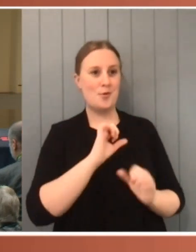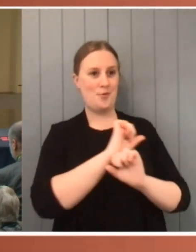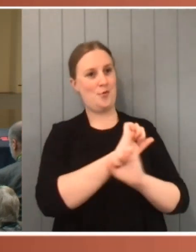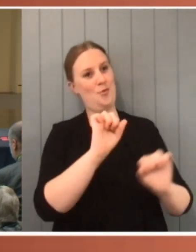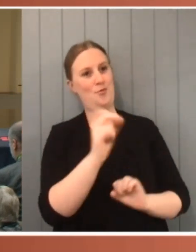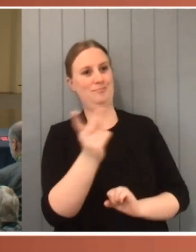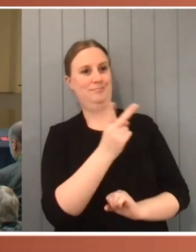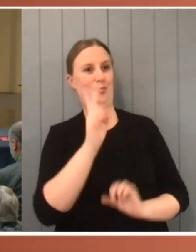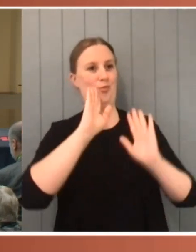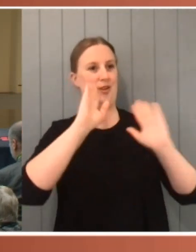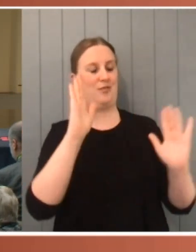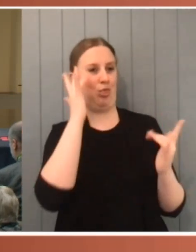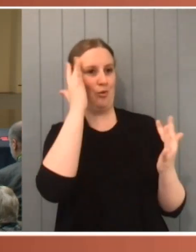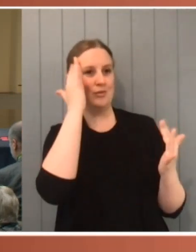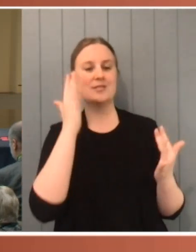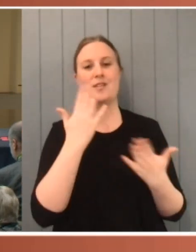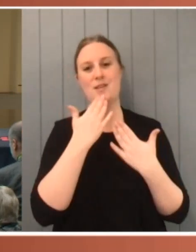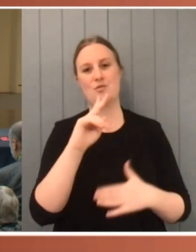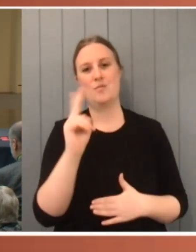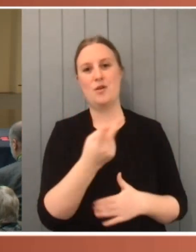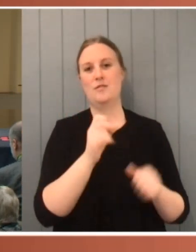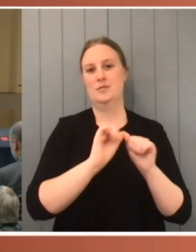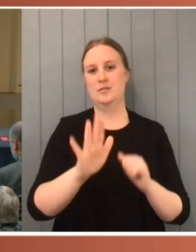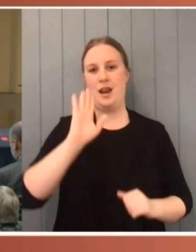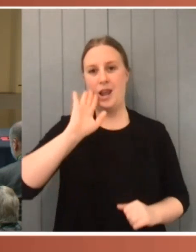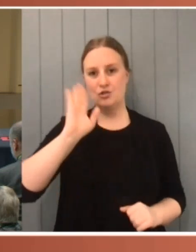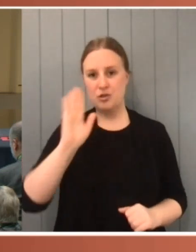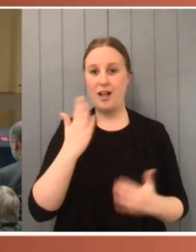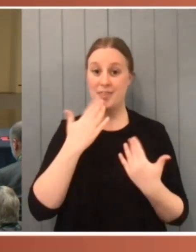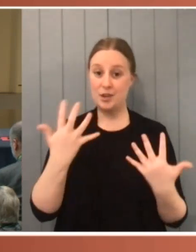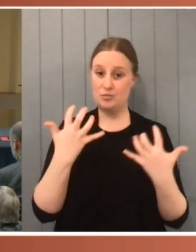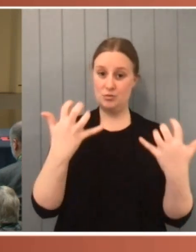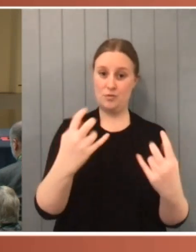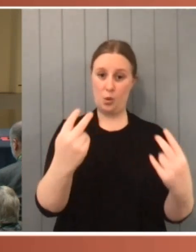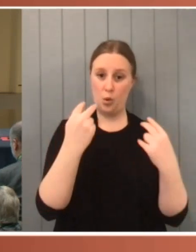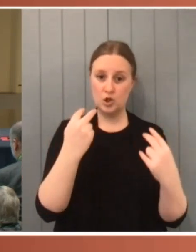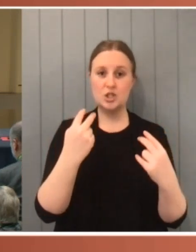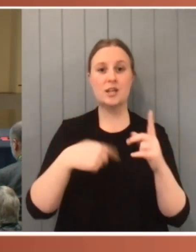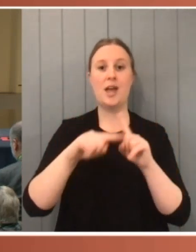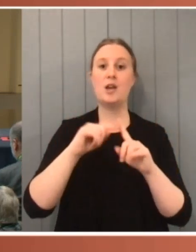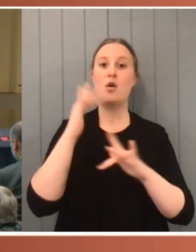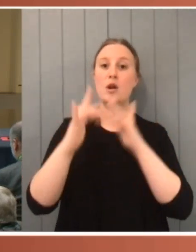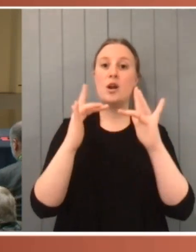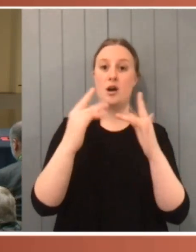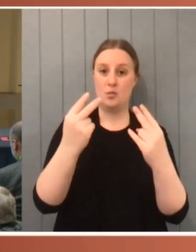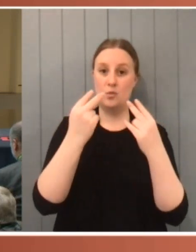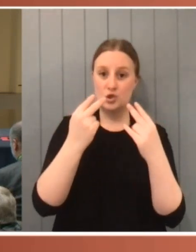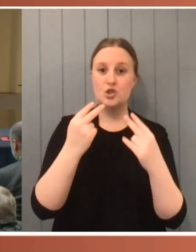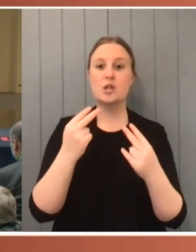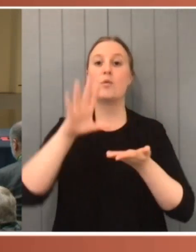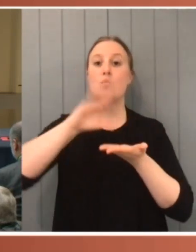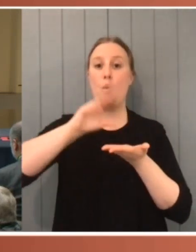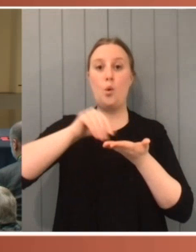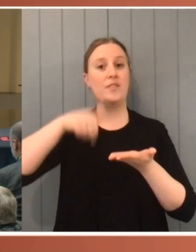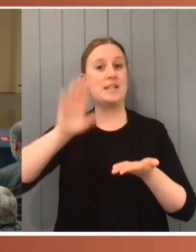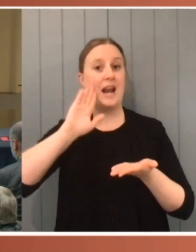both for a thought-provoking lecture, and thank you all for joining us here in the room and online. A recording of this lecture and information about future lectures will be